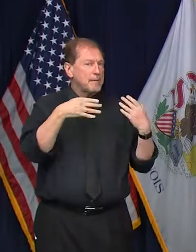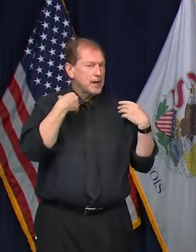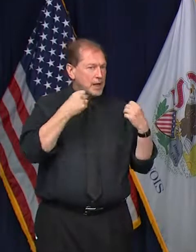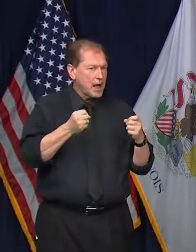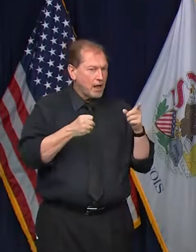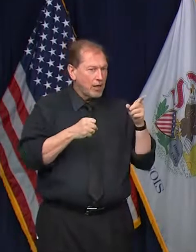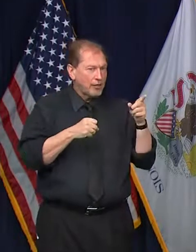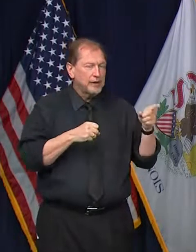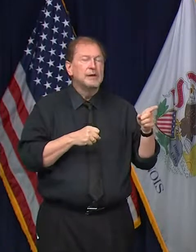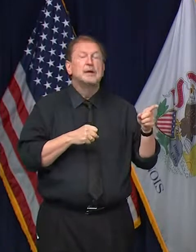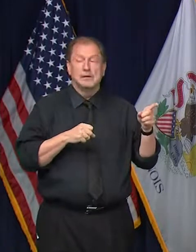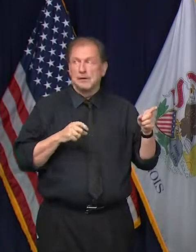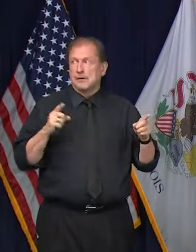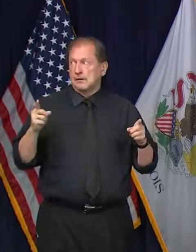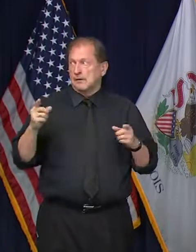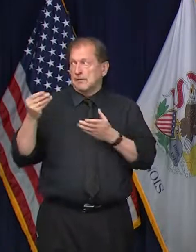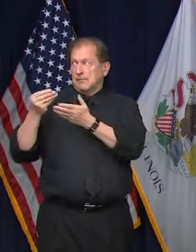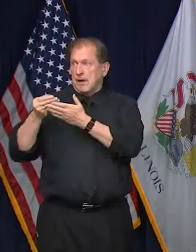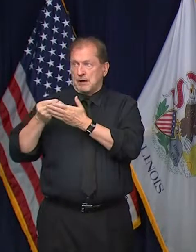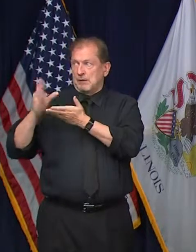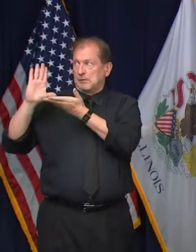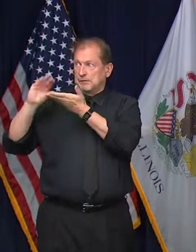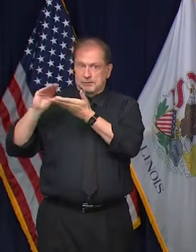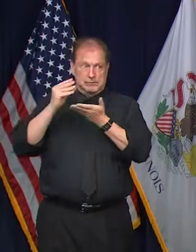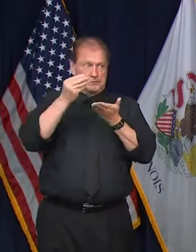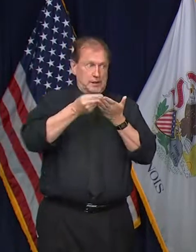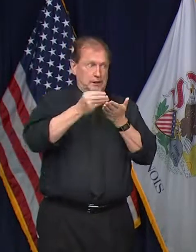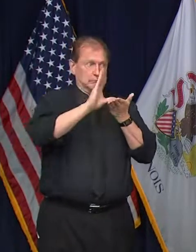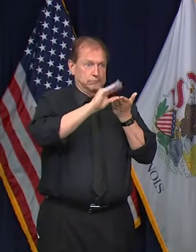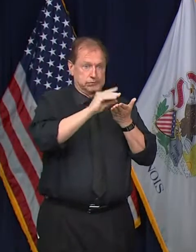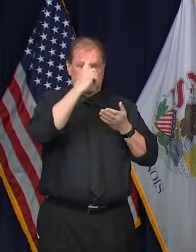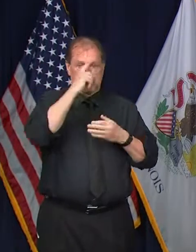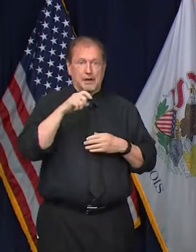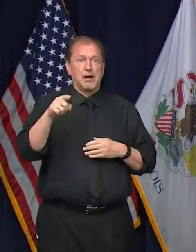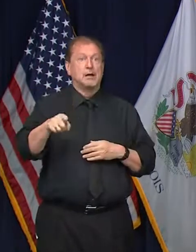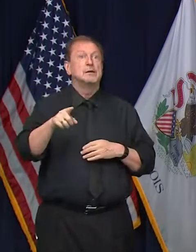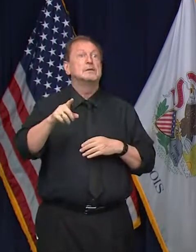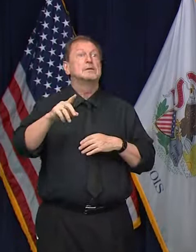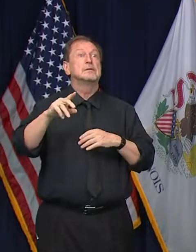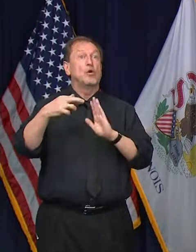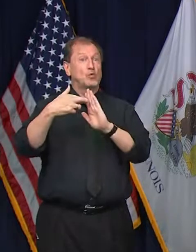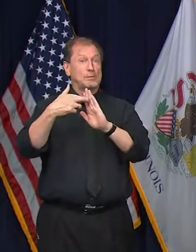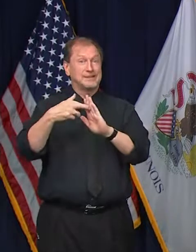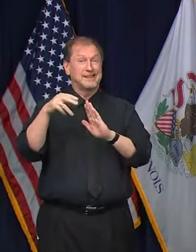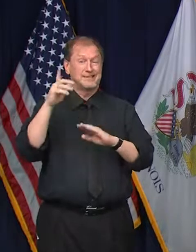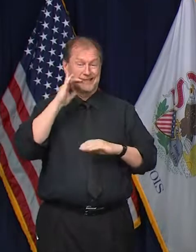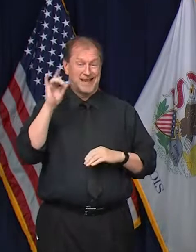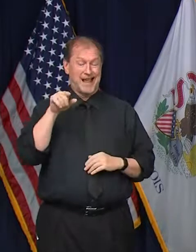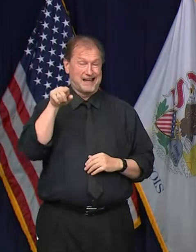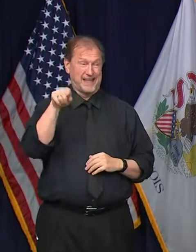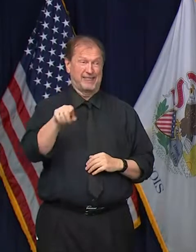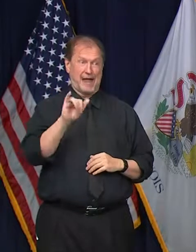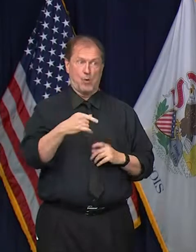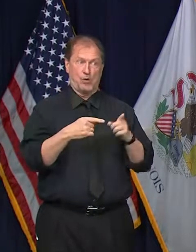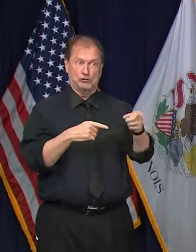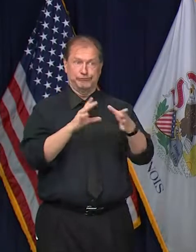been, frankly, left behind after many years of representatives like that